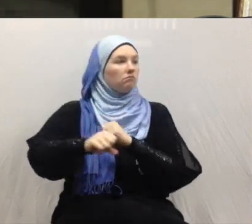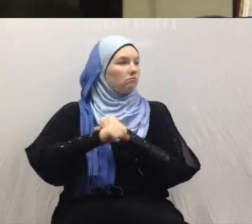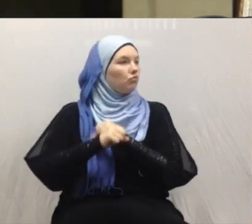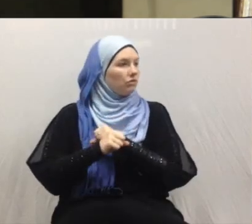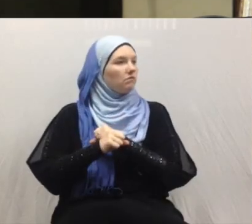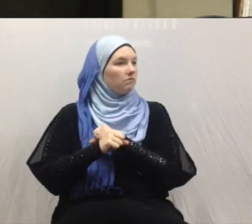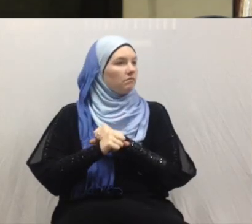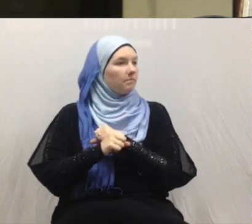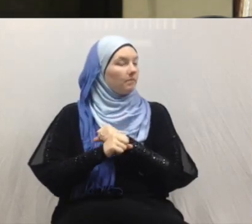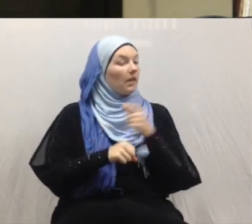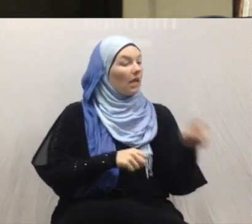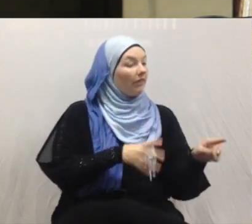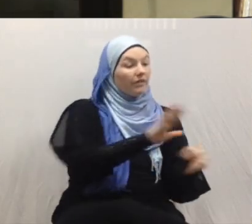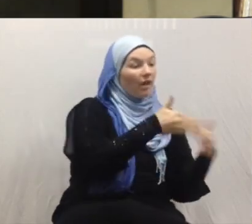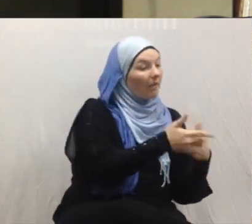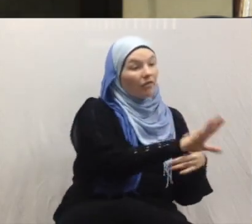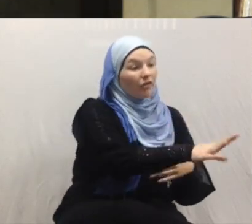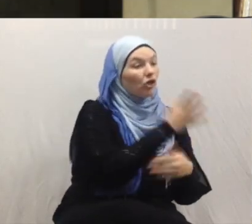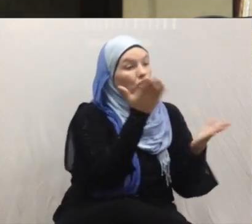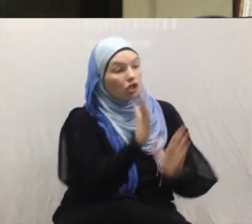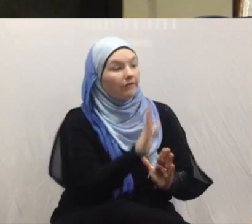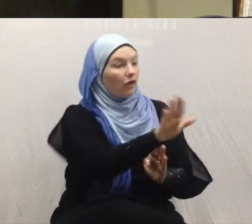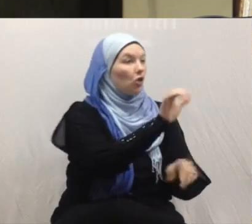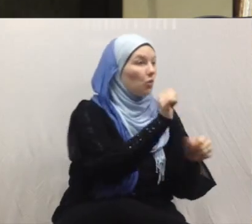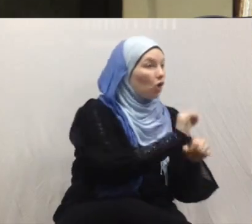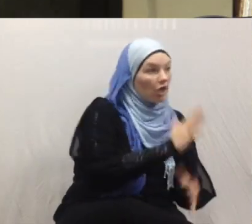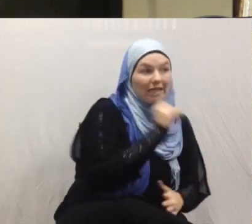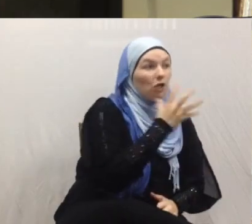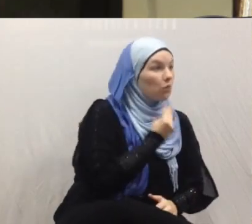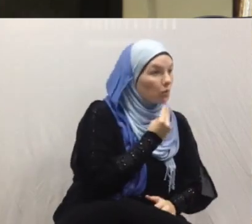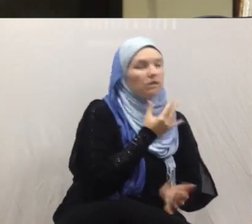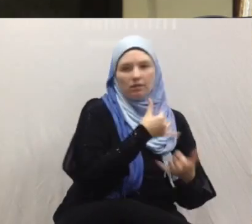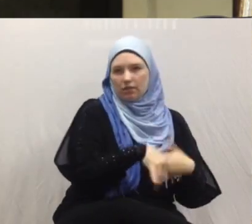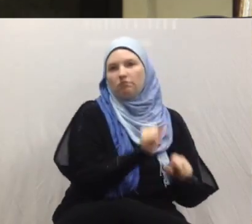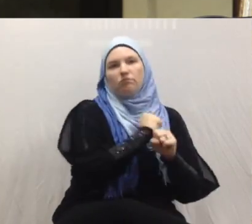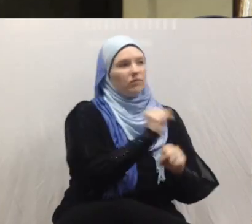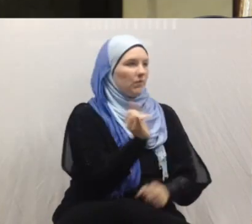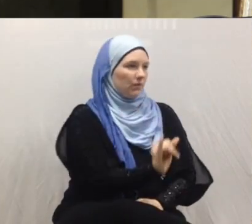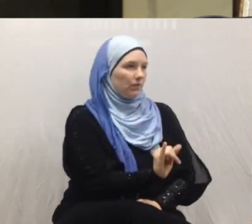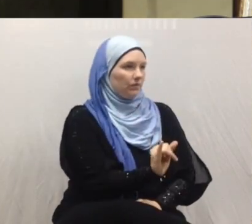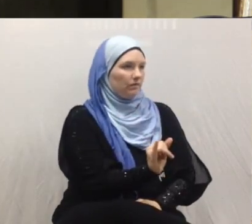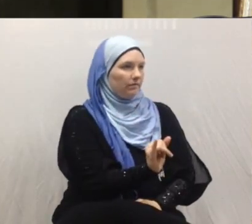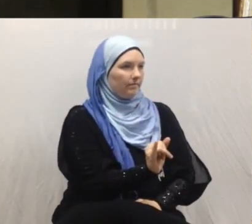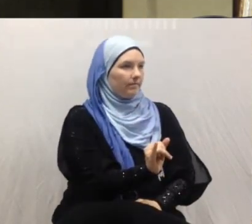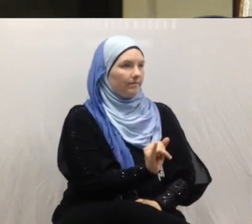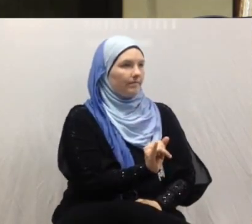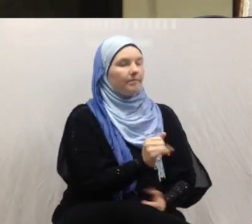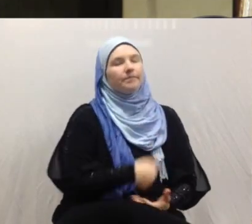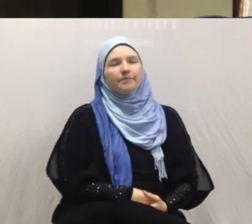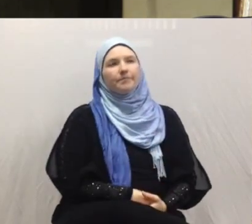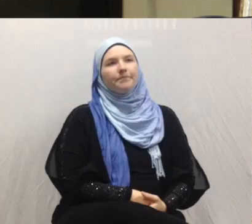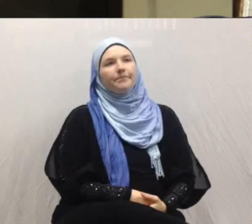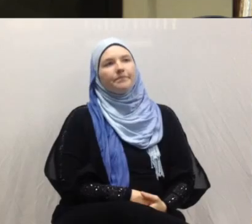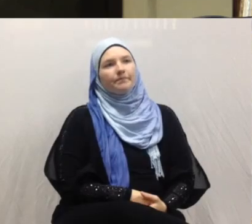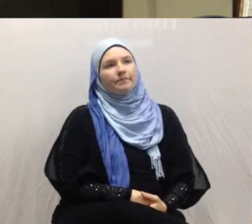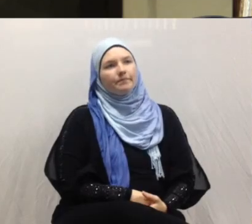under this agreement. And whether it is goodness or evil, each of those